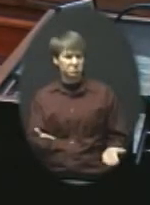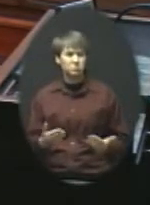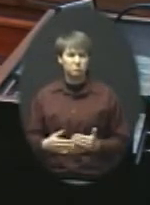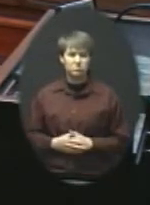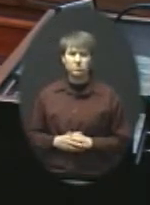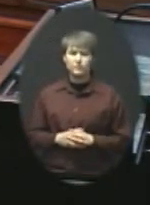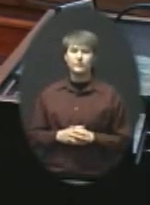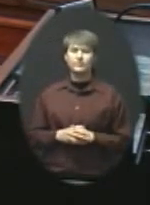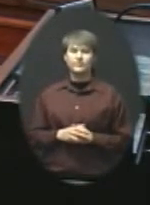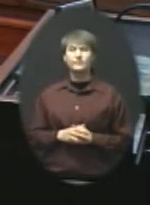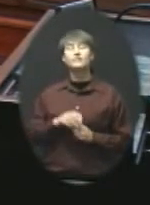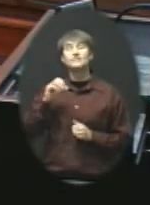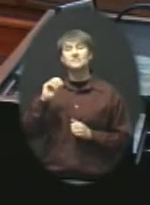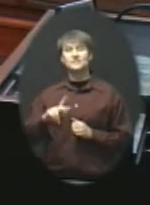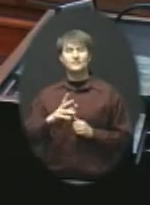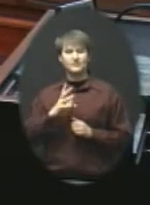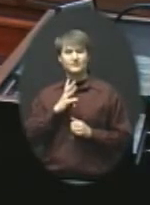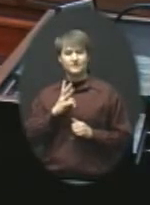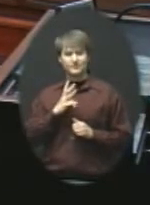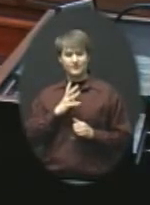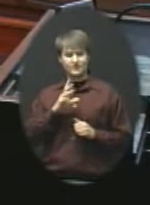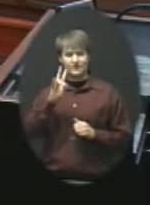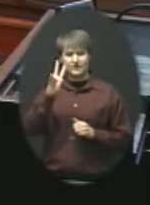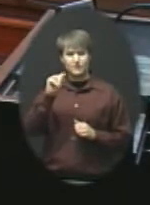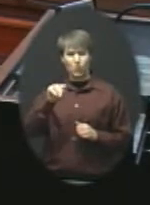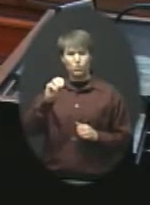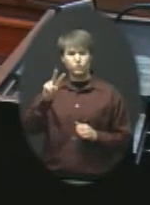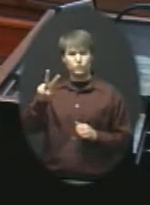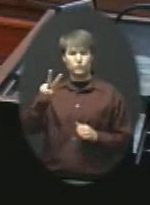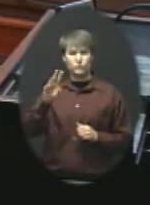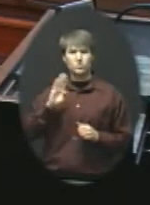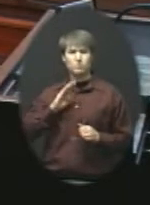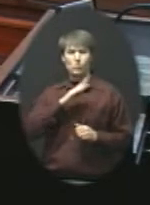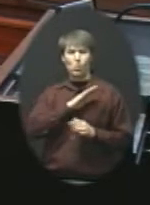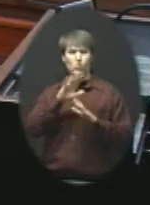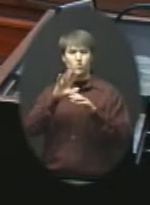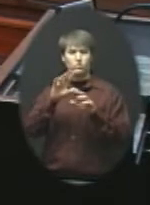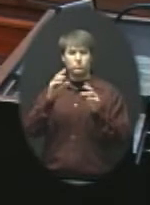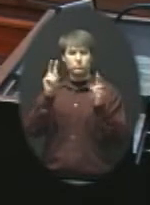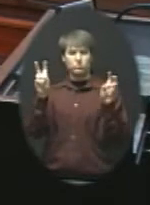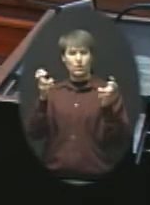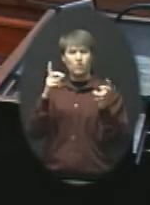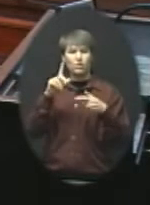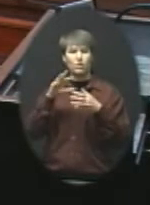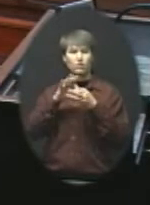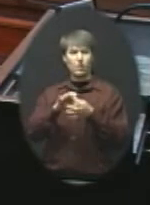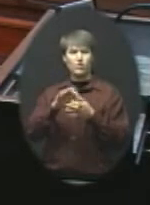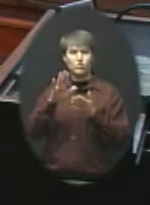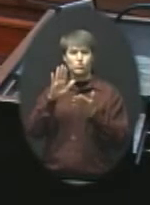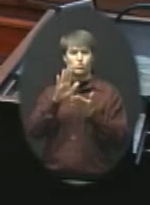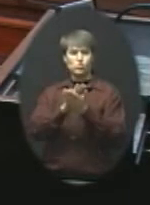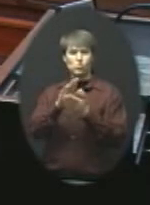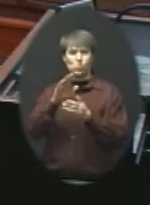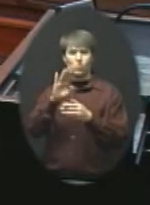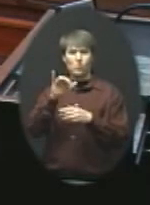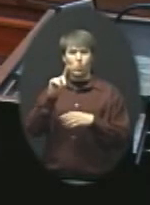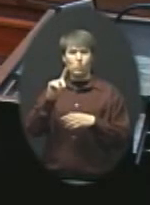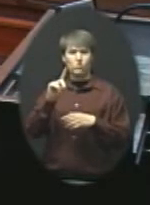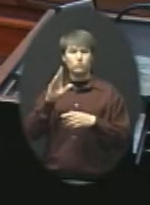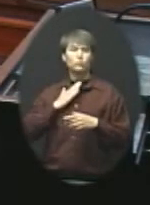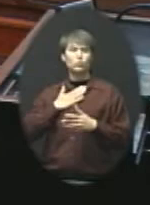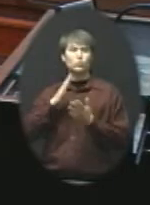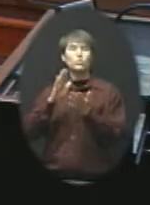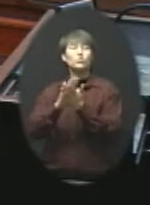right. Then 7.02 is the board resolution regarding the timing of school board elections in Kansas.